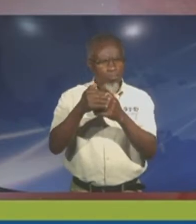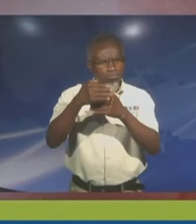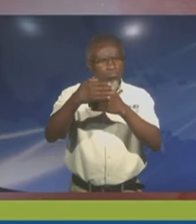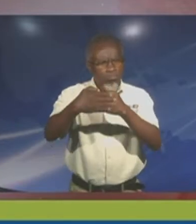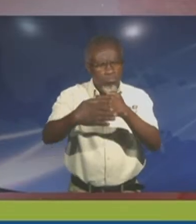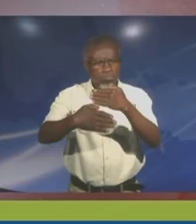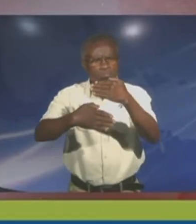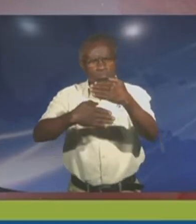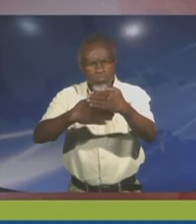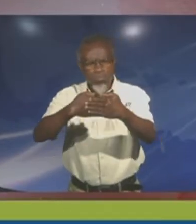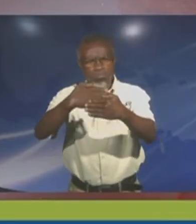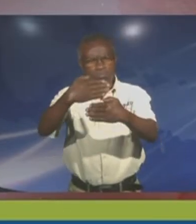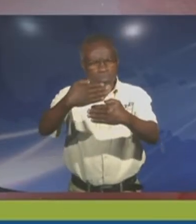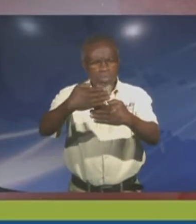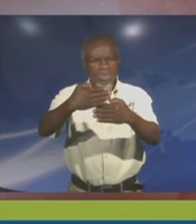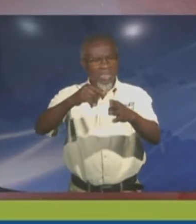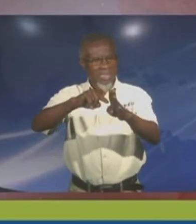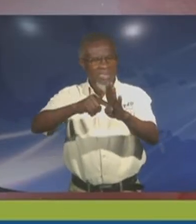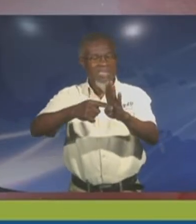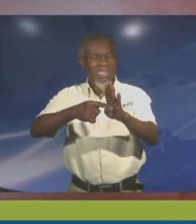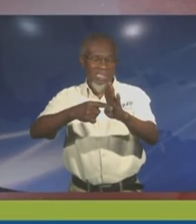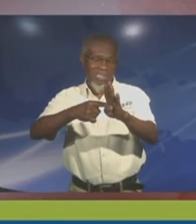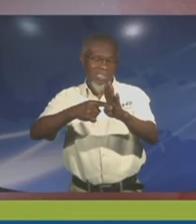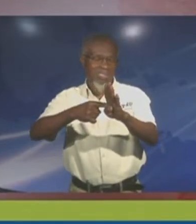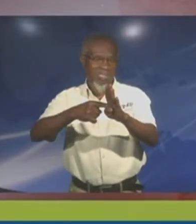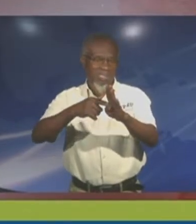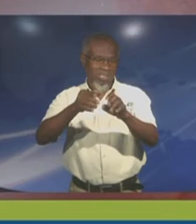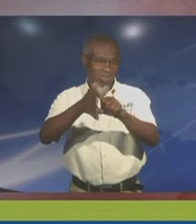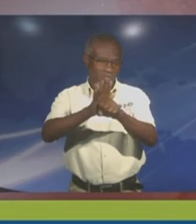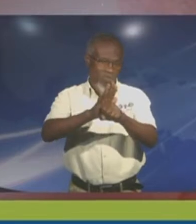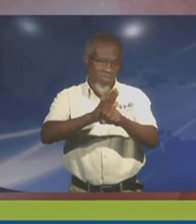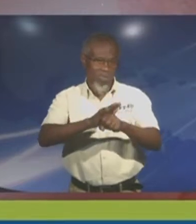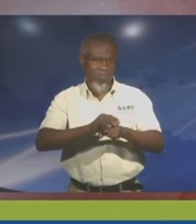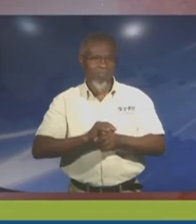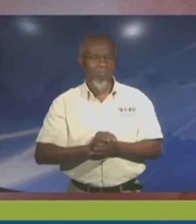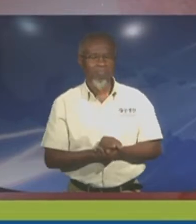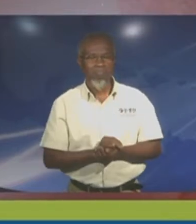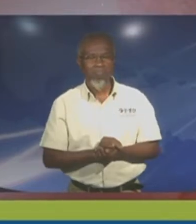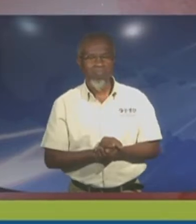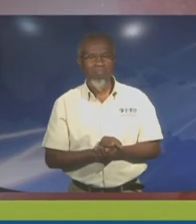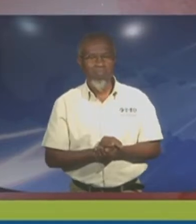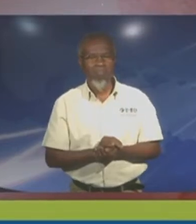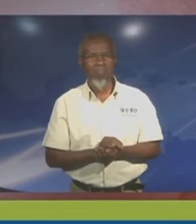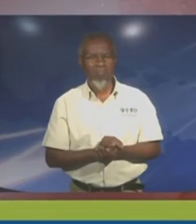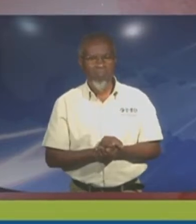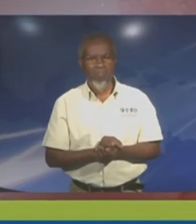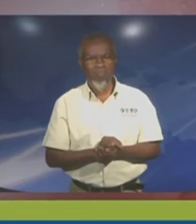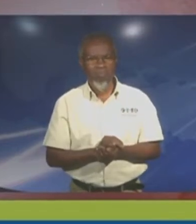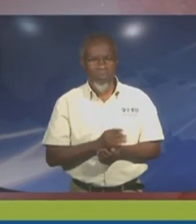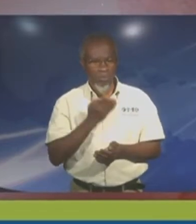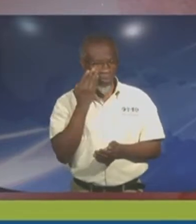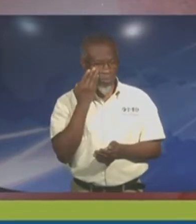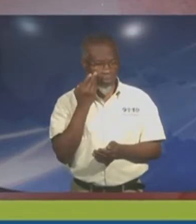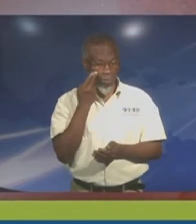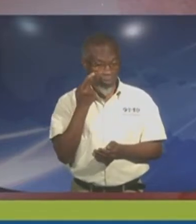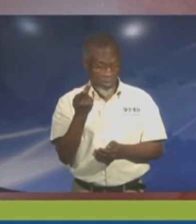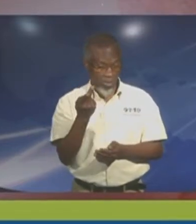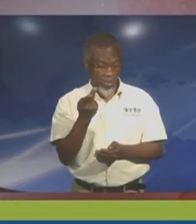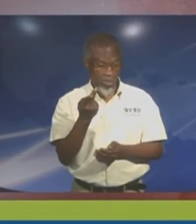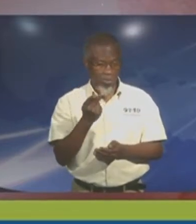the start of the pandemic, essentially. So let's go to not the next slide, but the slide after that, where we look at that first epi